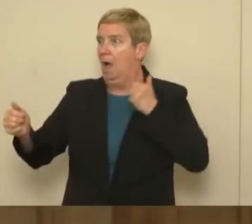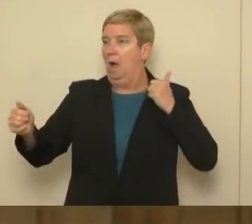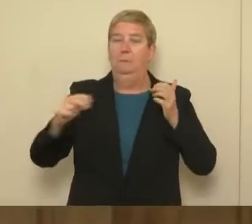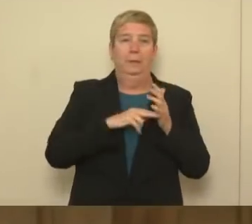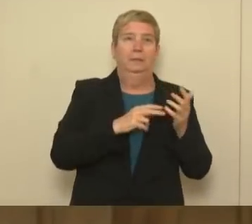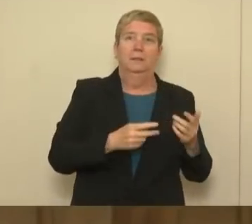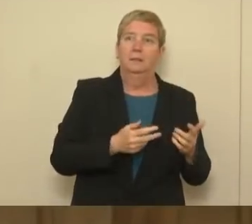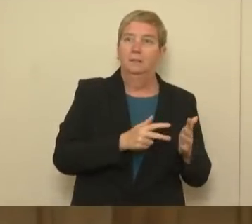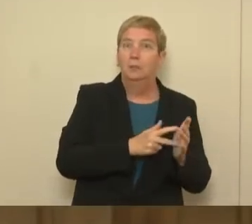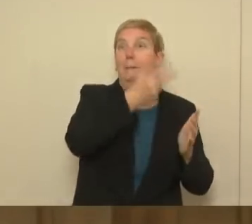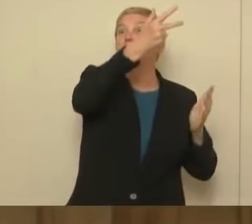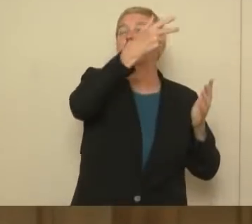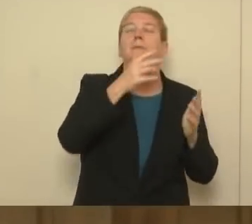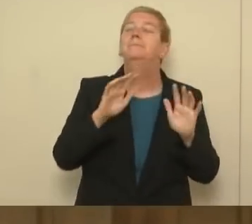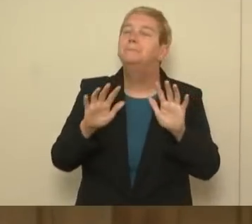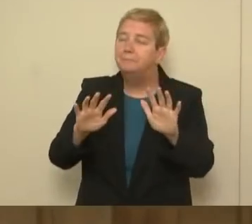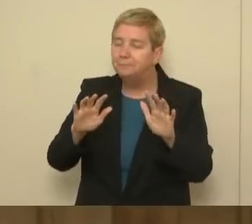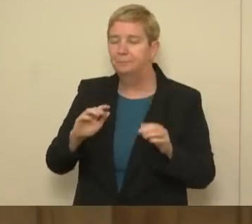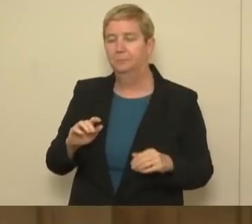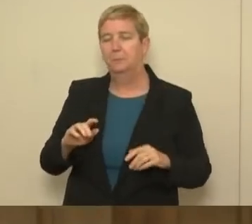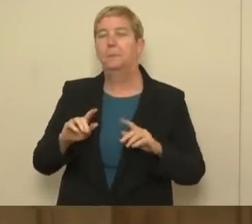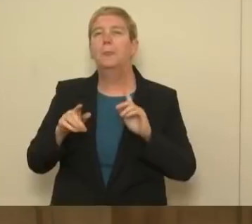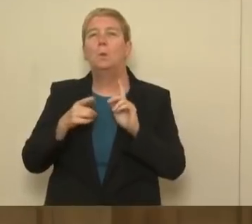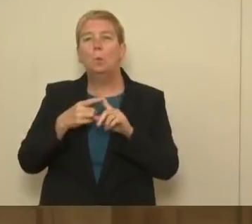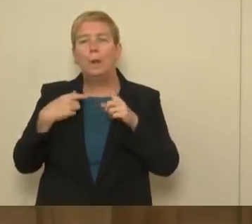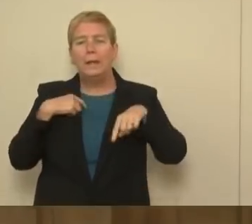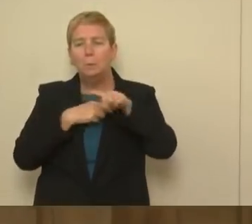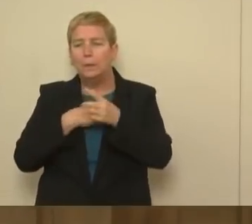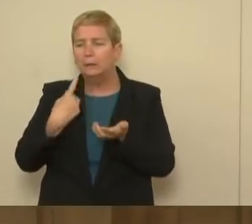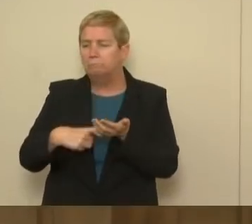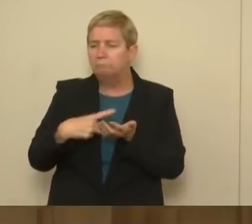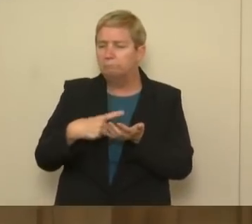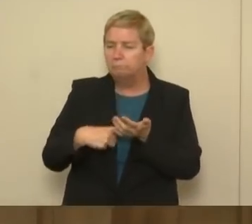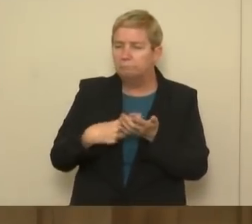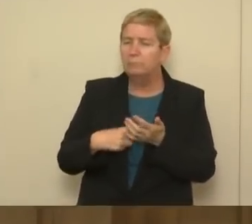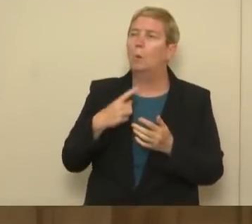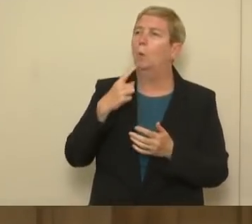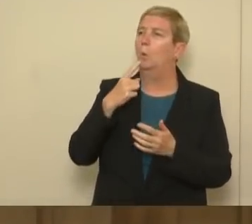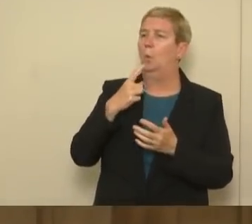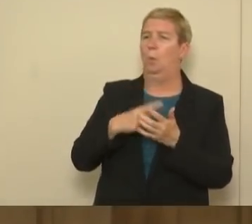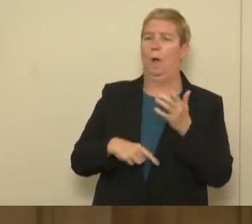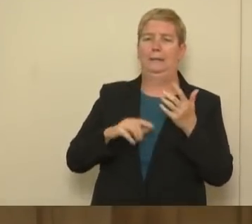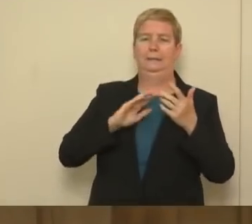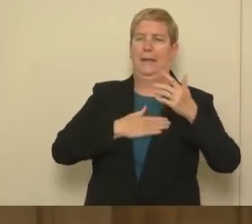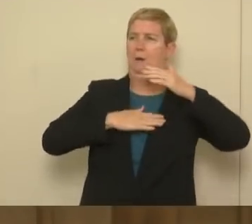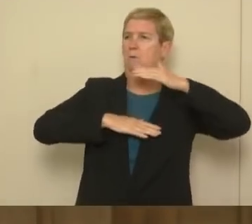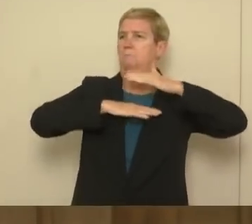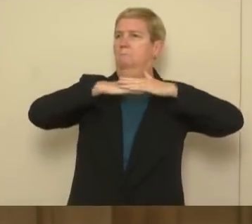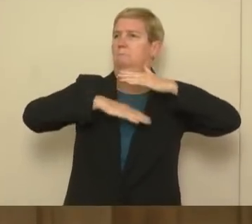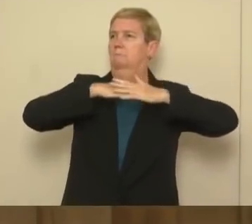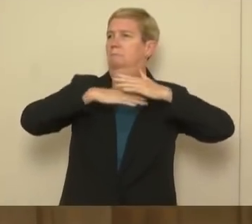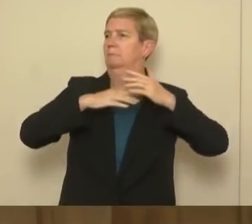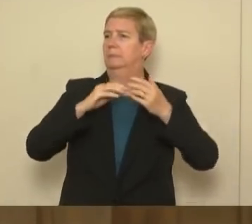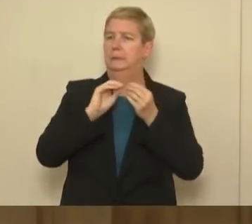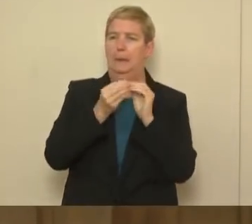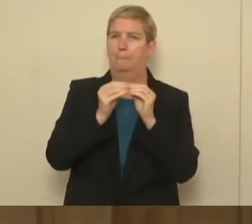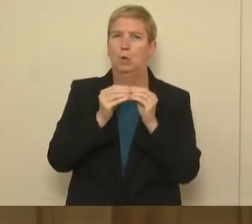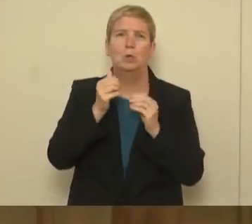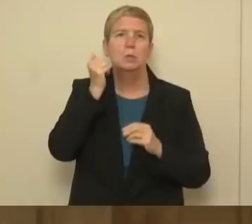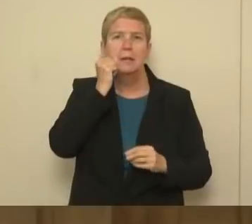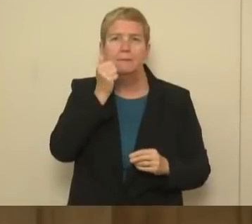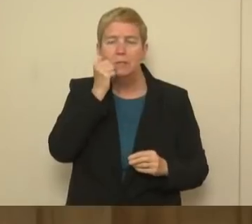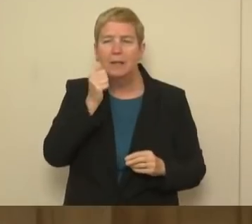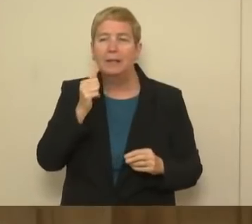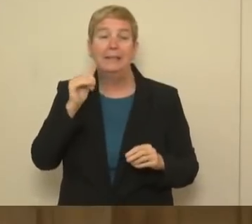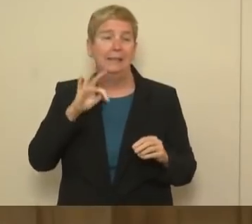When we had the debate about what number of cases per day, and 8 per